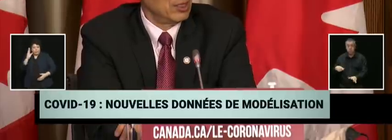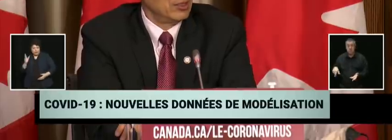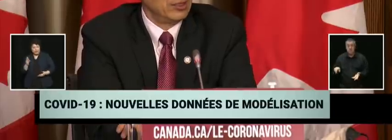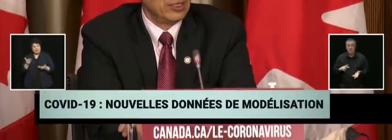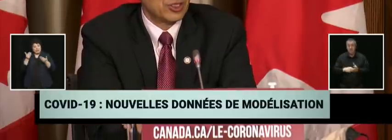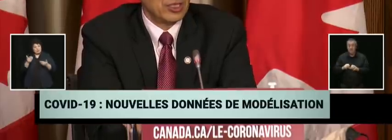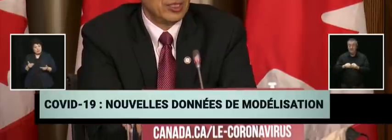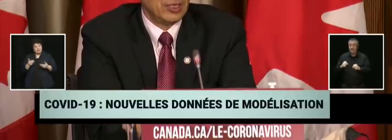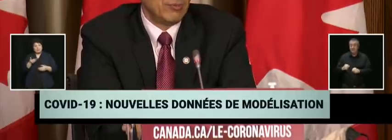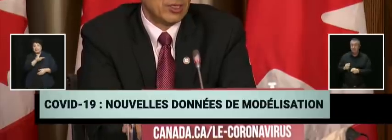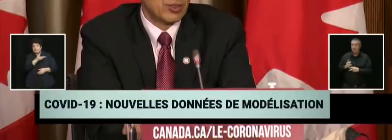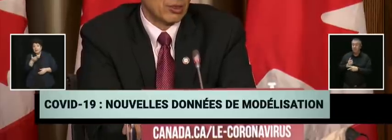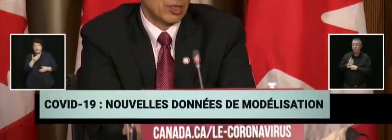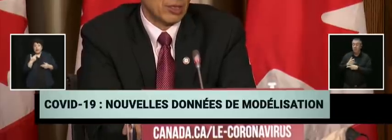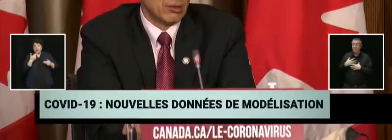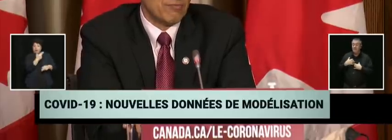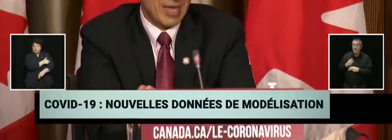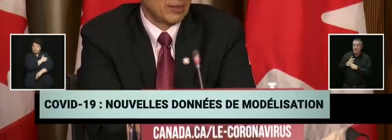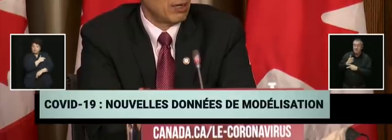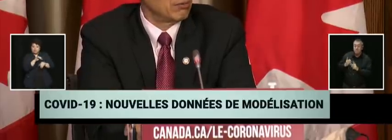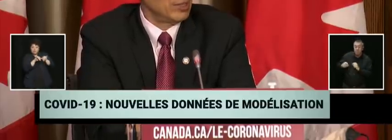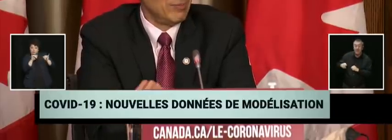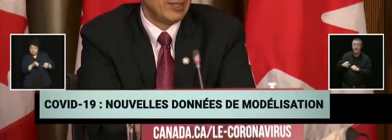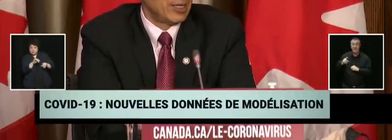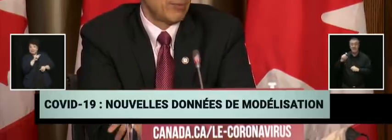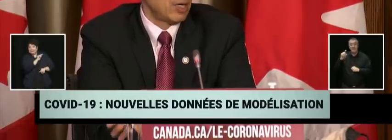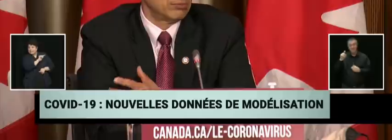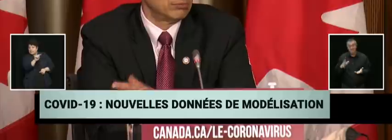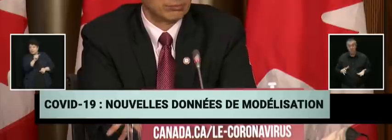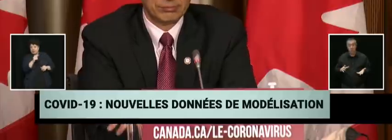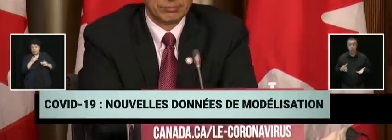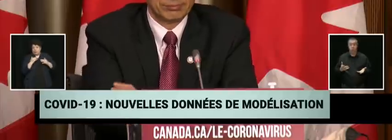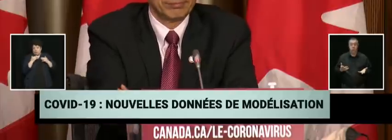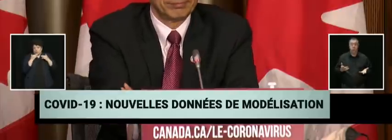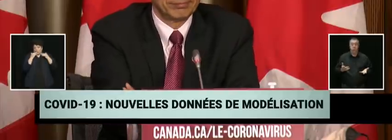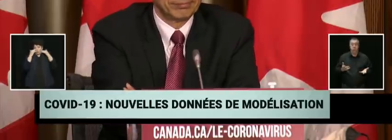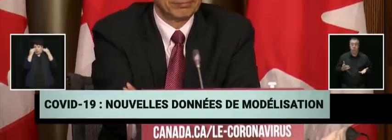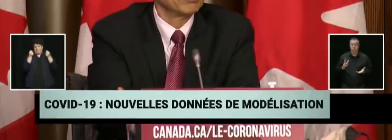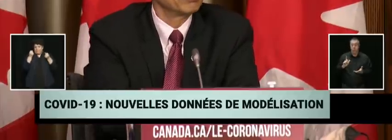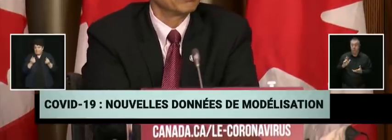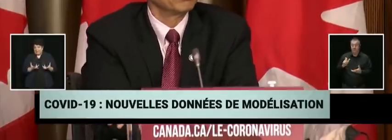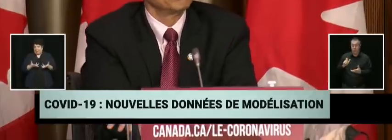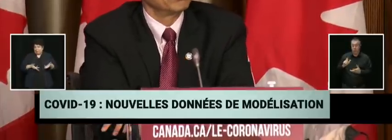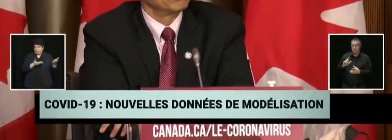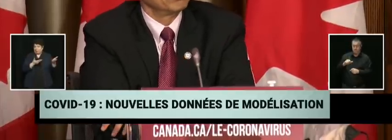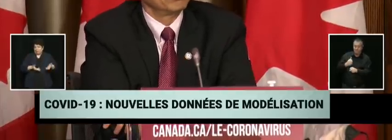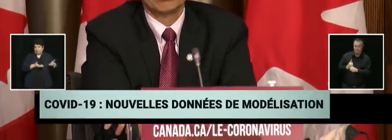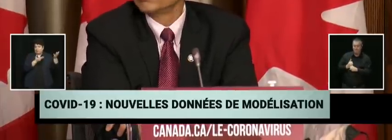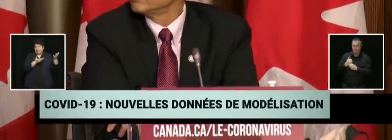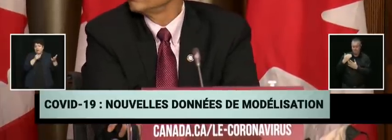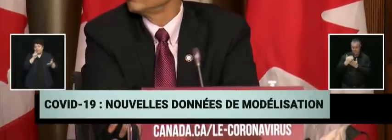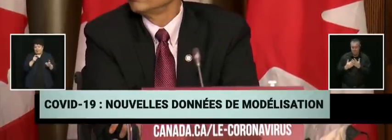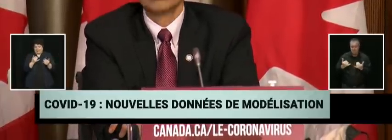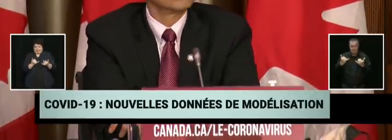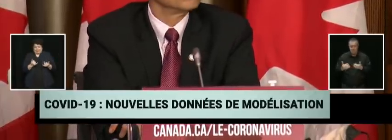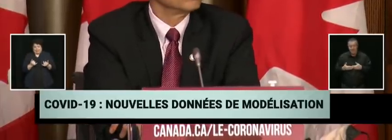faire des mesures maintenant, immédiatement. Okay, Marika, go ahead.